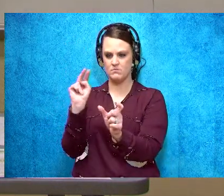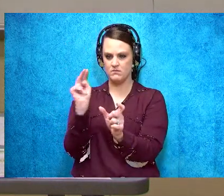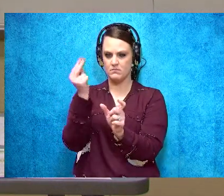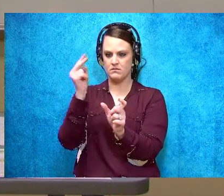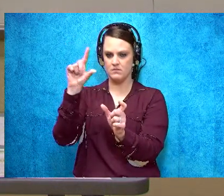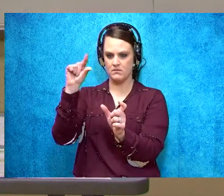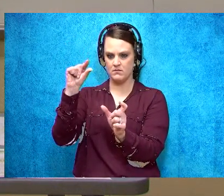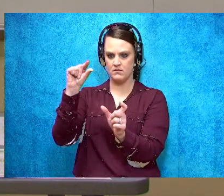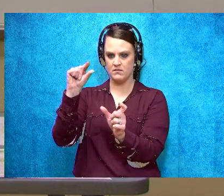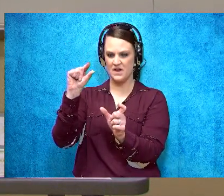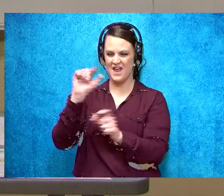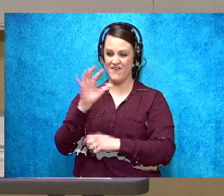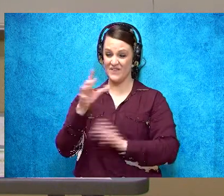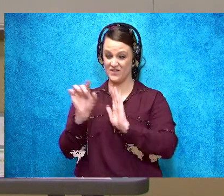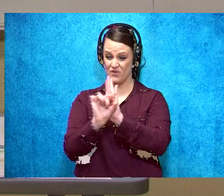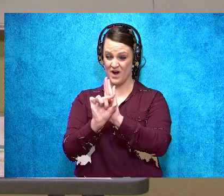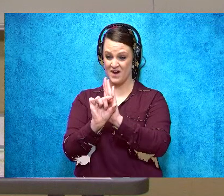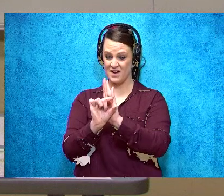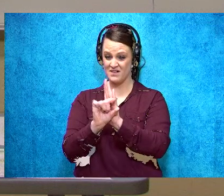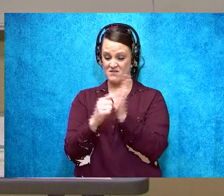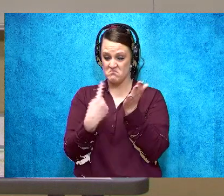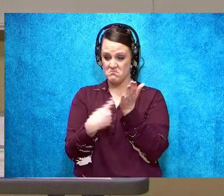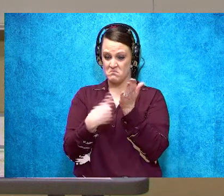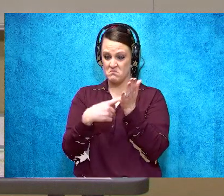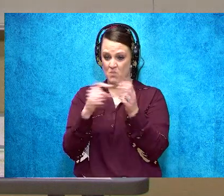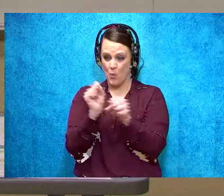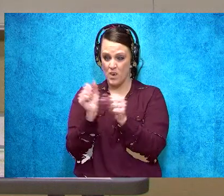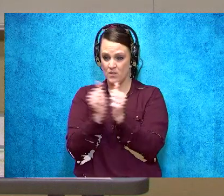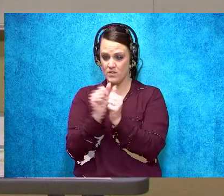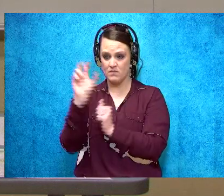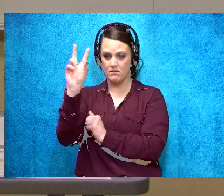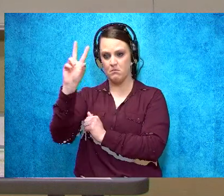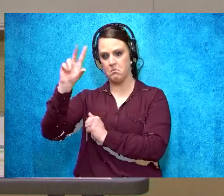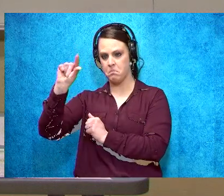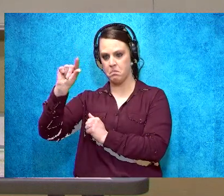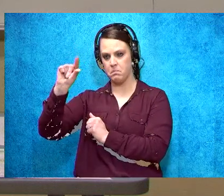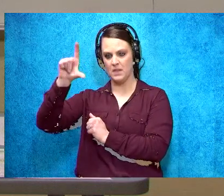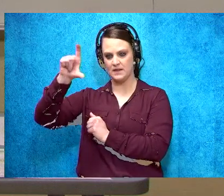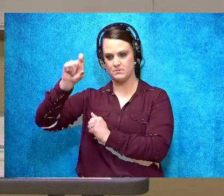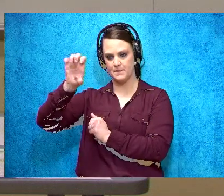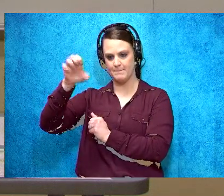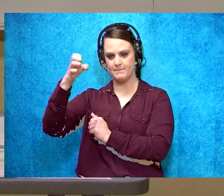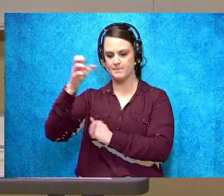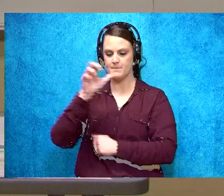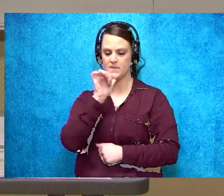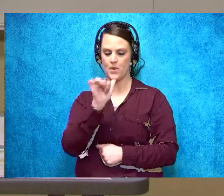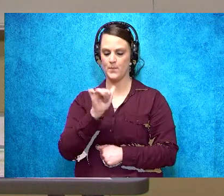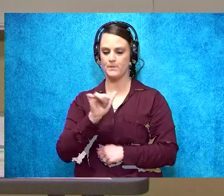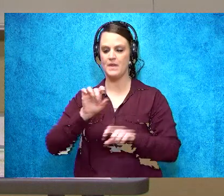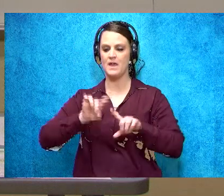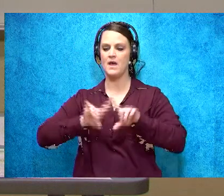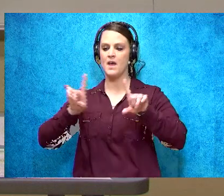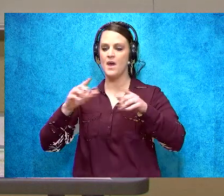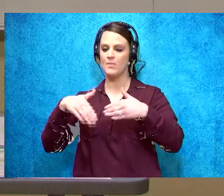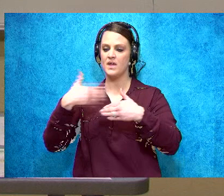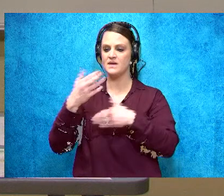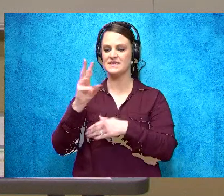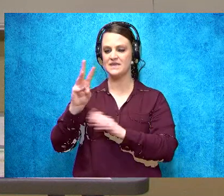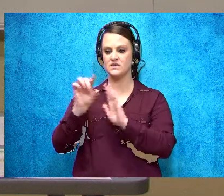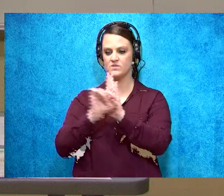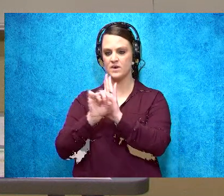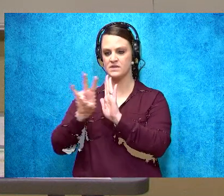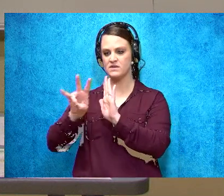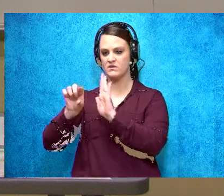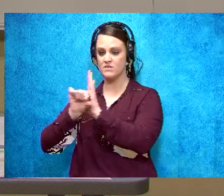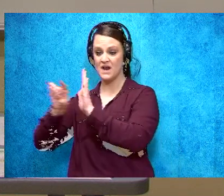about exponents, but that is going to be your next step. When you get into 6th grade, 7th grade, 8th grade,